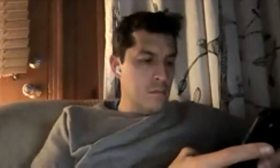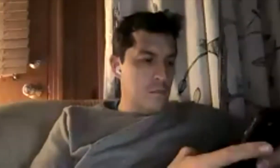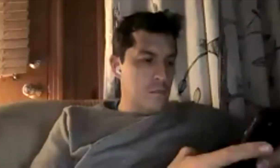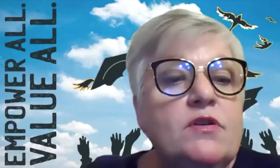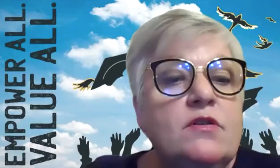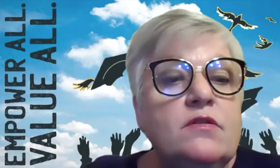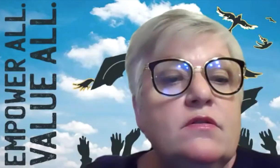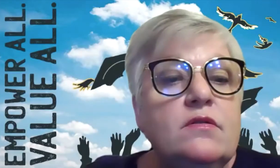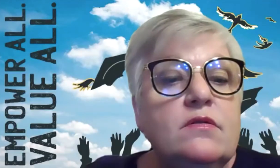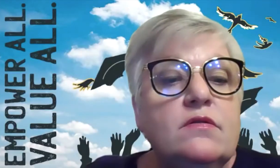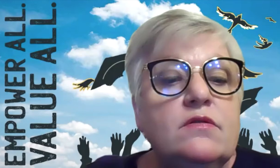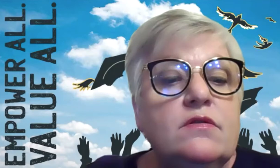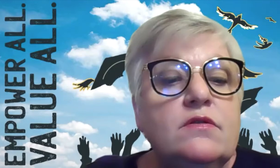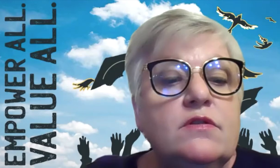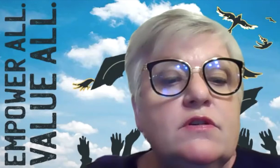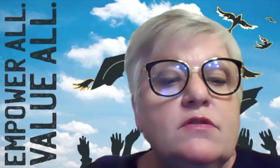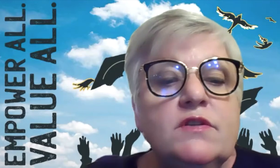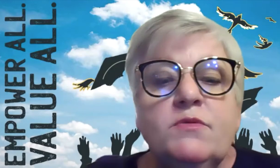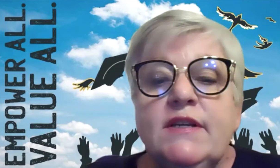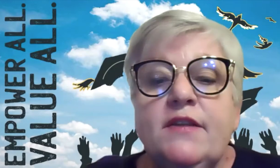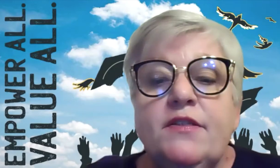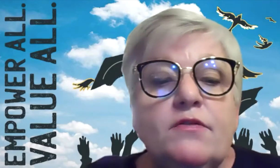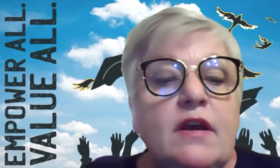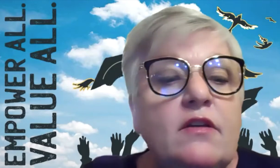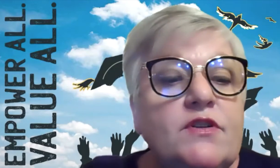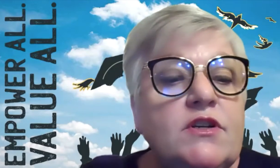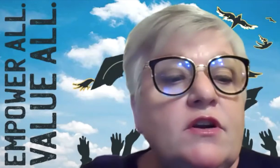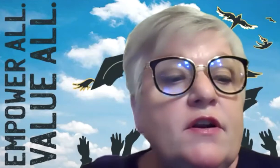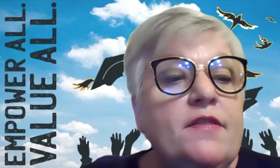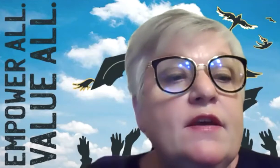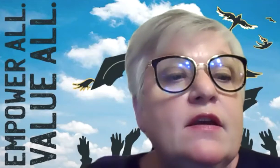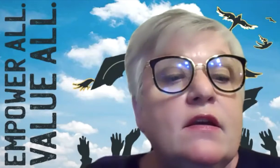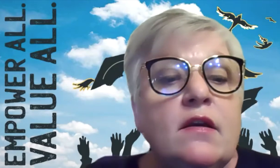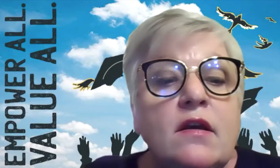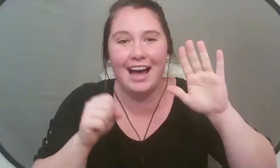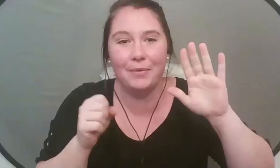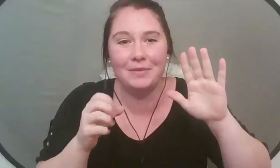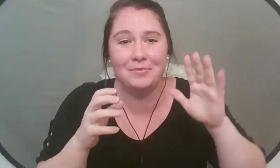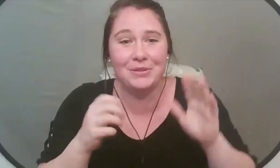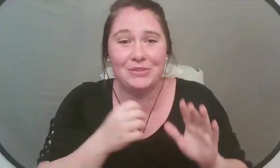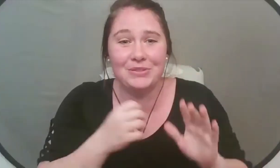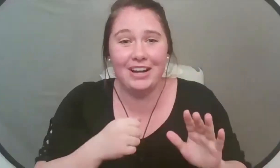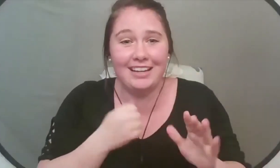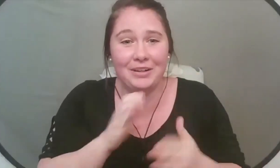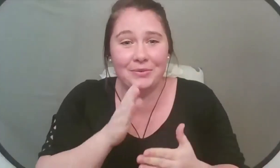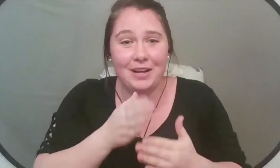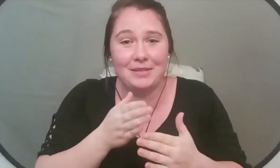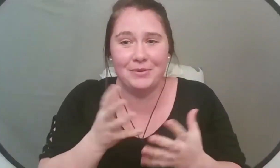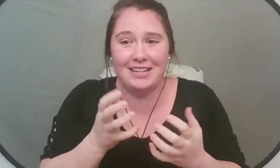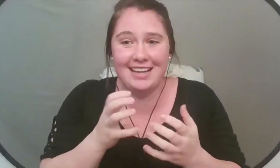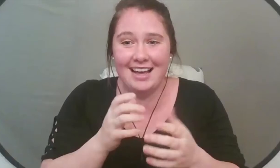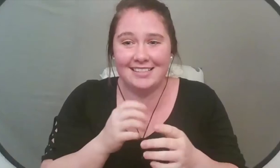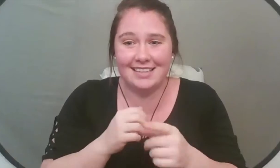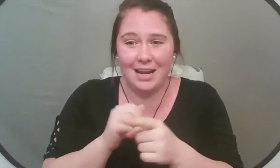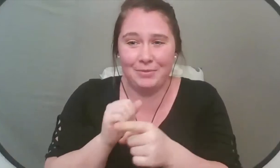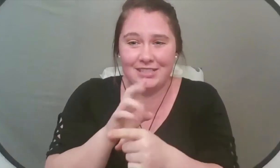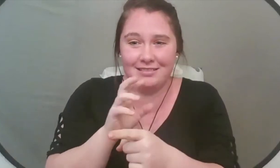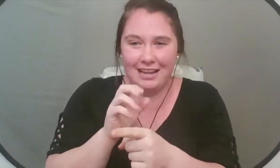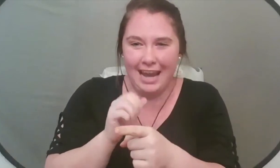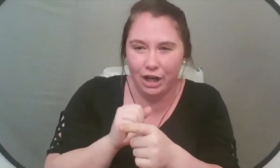I think option 2, someone's got their television on, I think. Yeah, I'm so sorry to interrupt. I wanted to